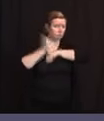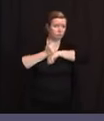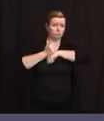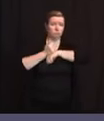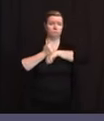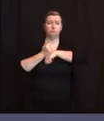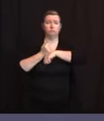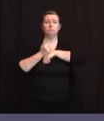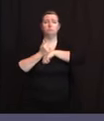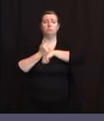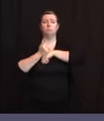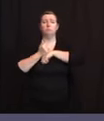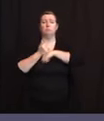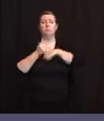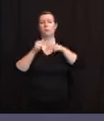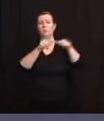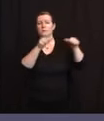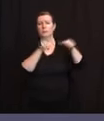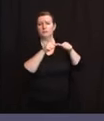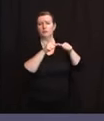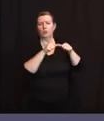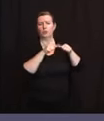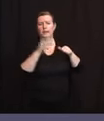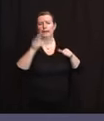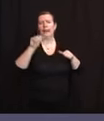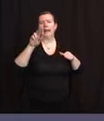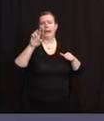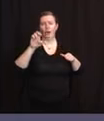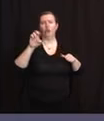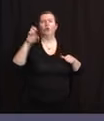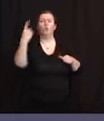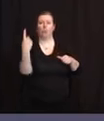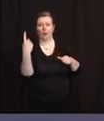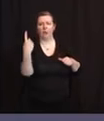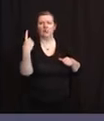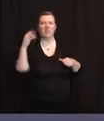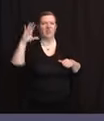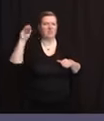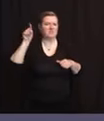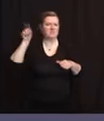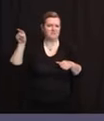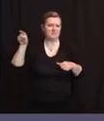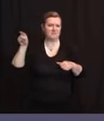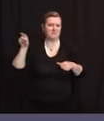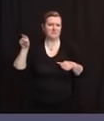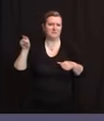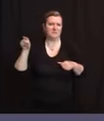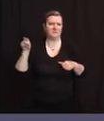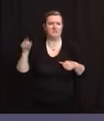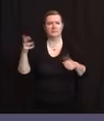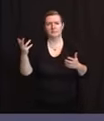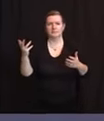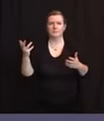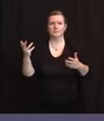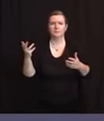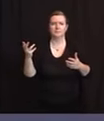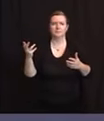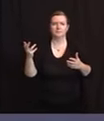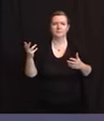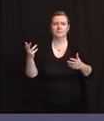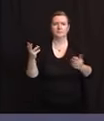Care One, an established long-term care owner, to stand up